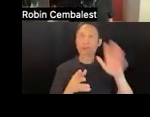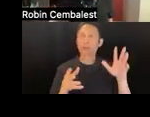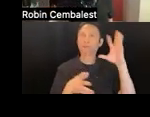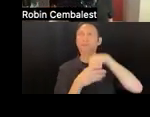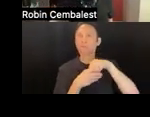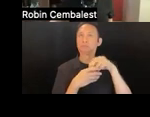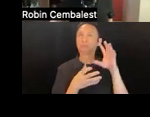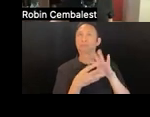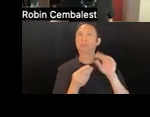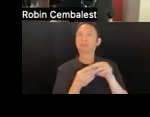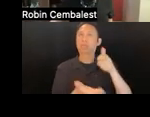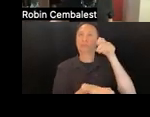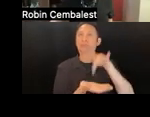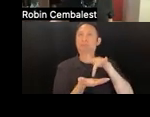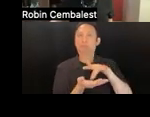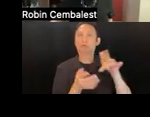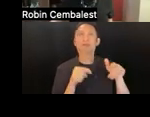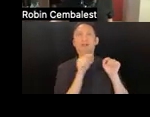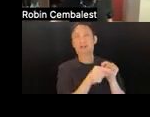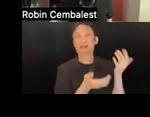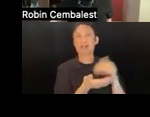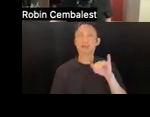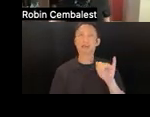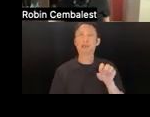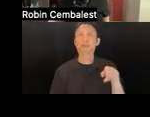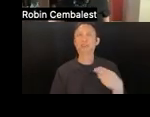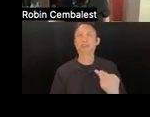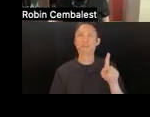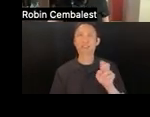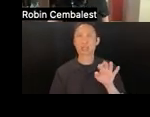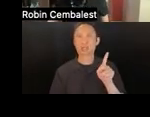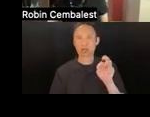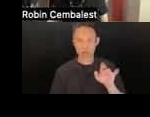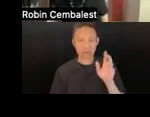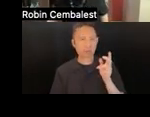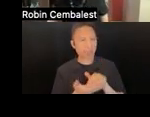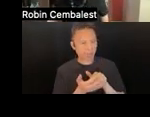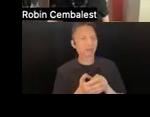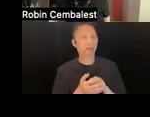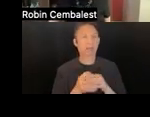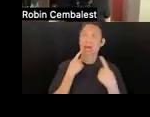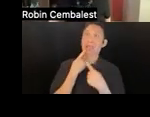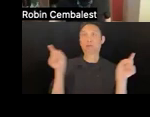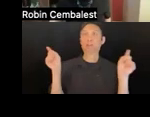it. So here's Joseph Keckler. We just saw it coming in with announcement day.